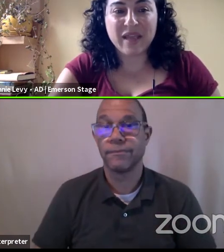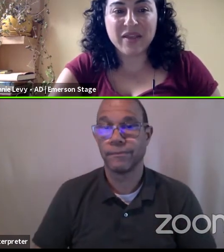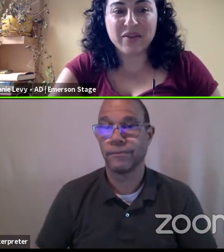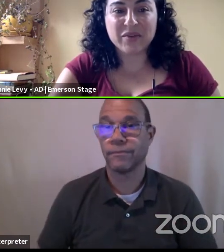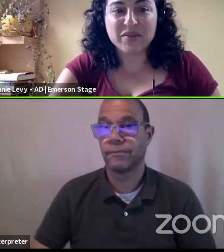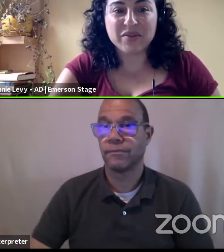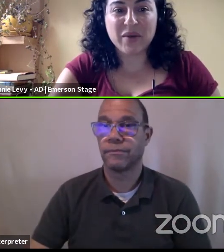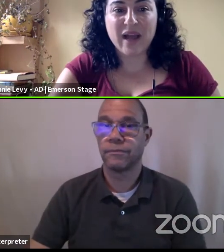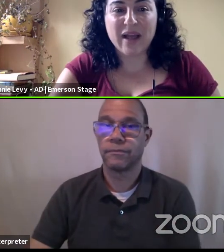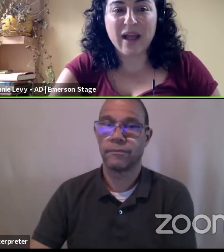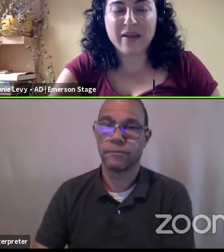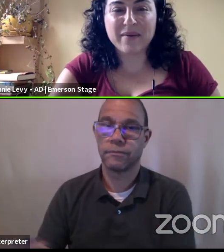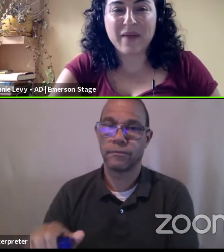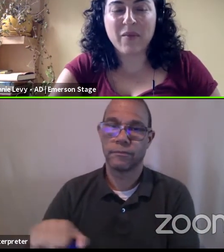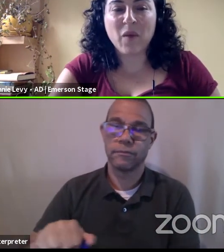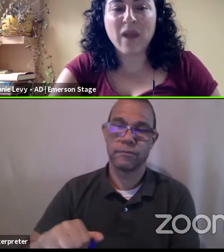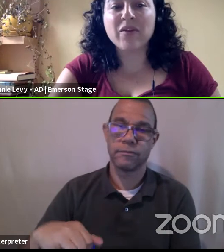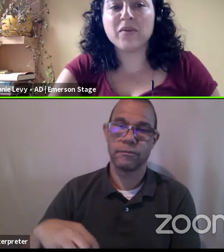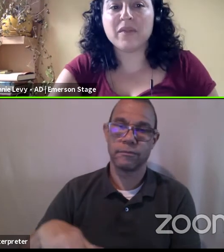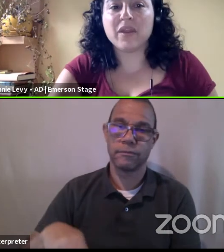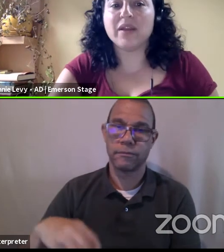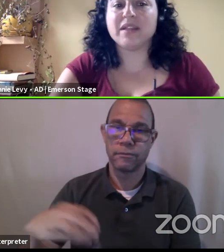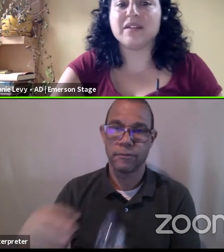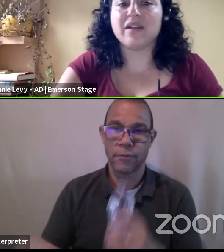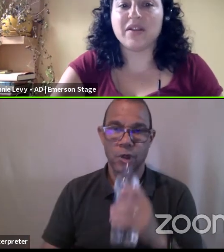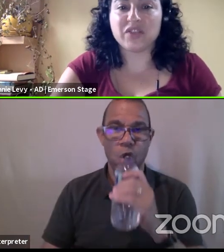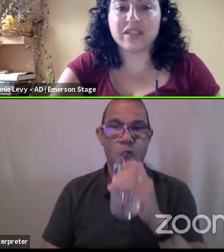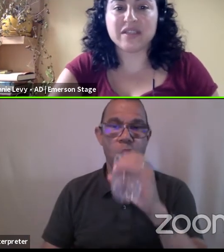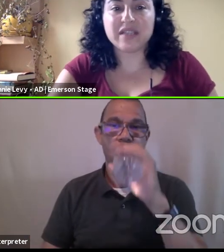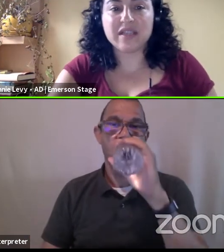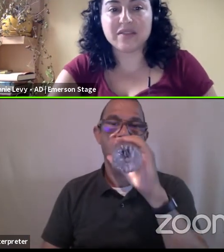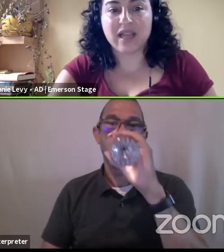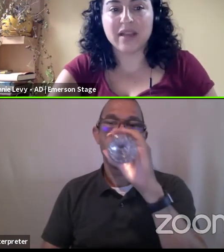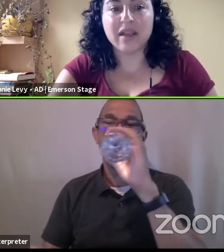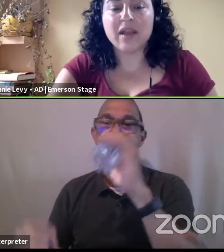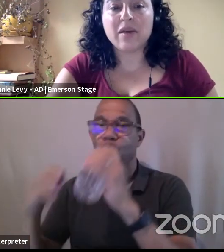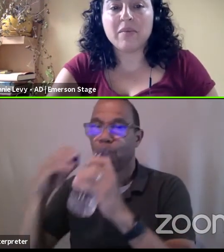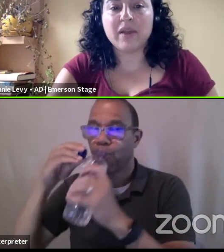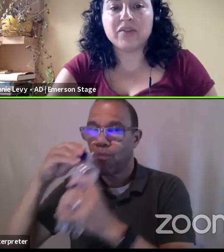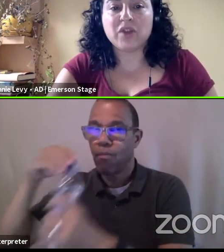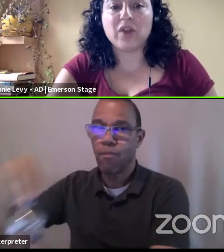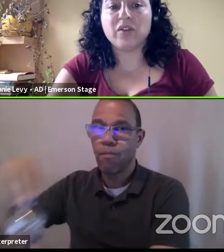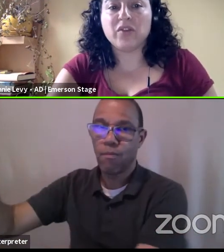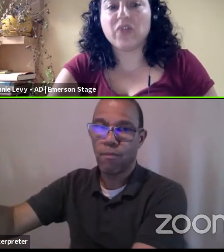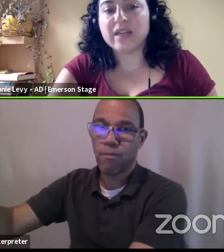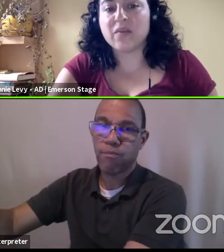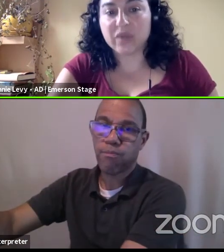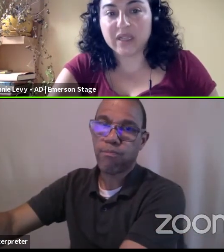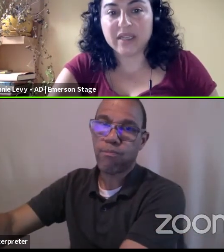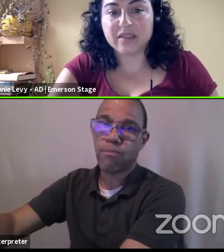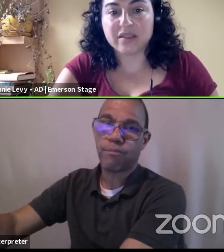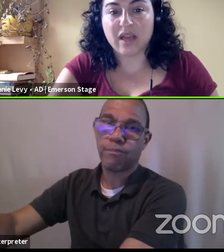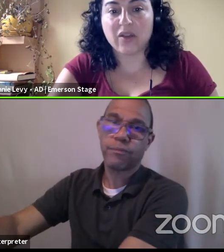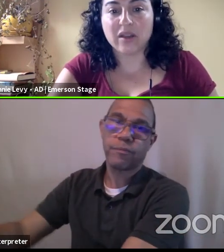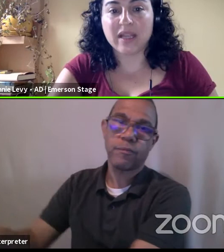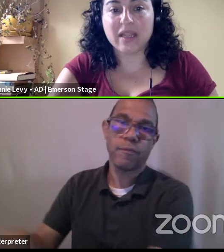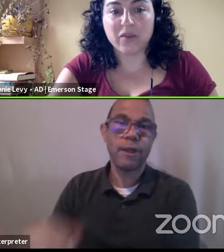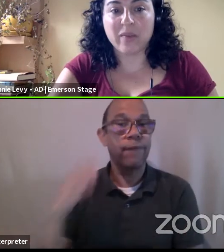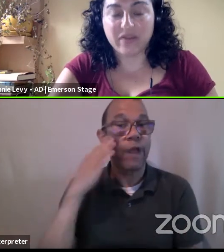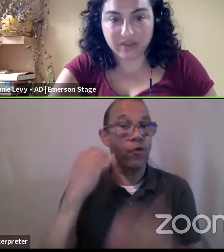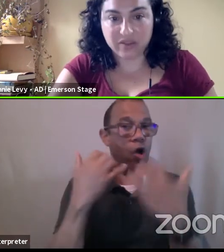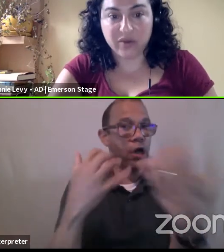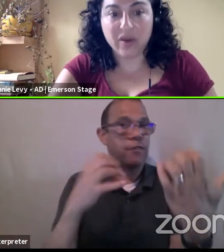Thank you. So I know the audience hasn't gotten a chance to see this yet, but Chong, you created and released an